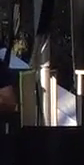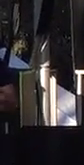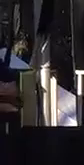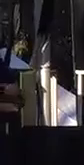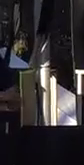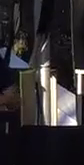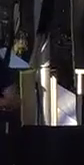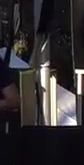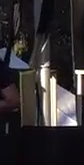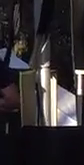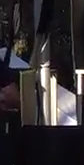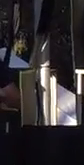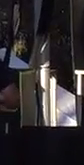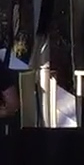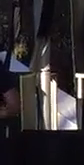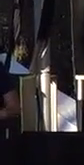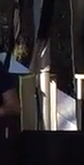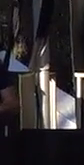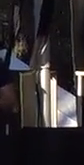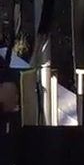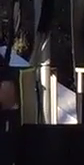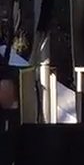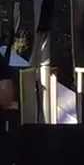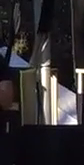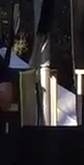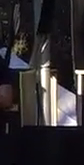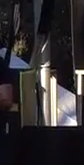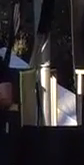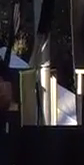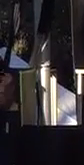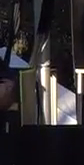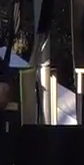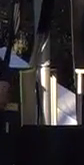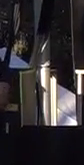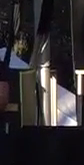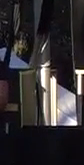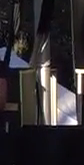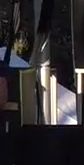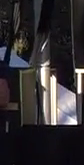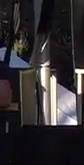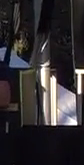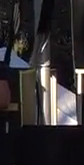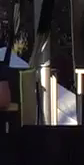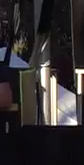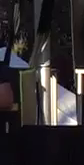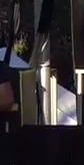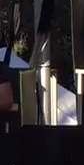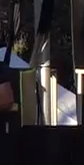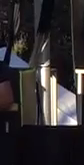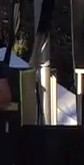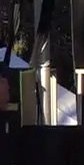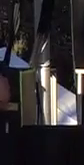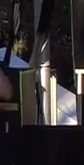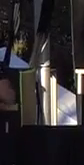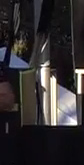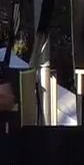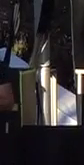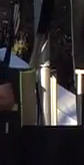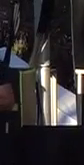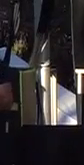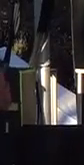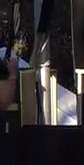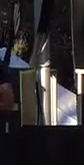all feel for the fallen, the injured, their loved ones. to wake up to the news of